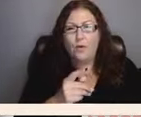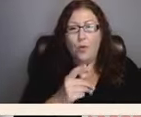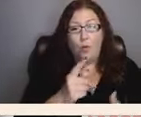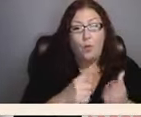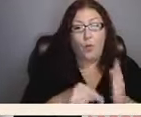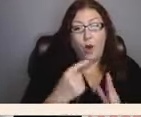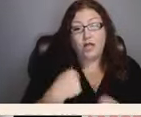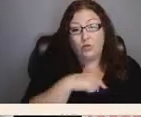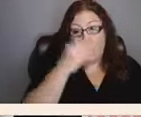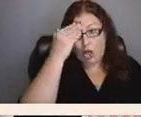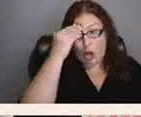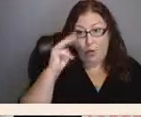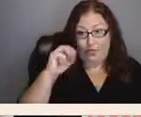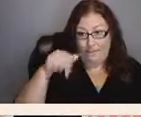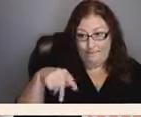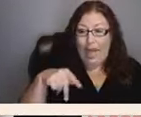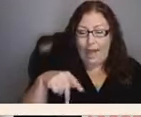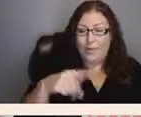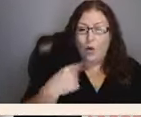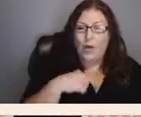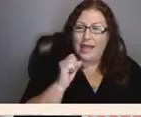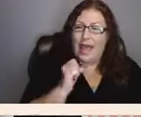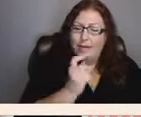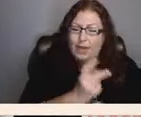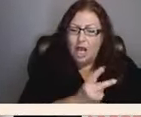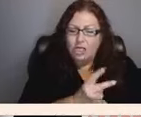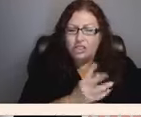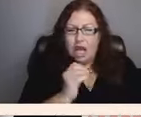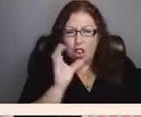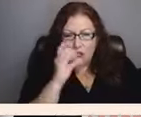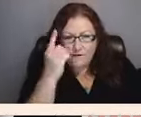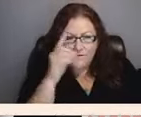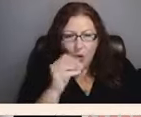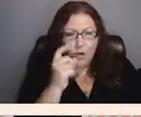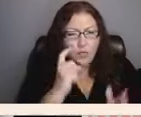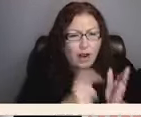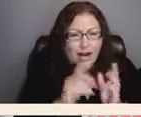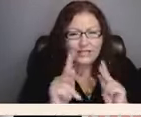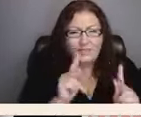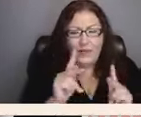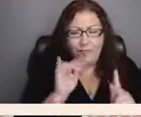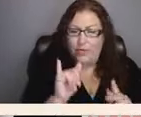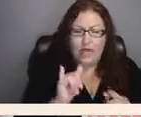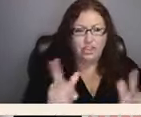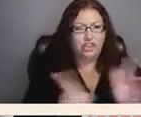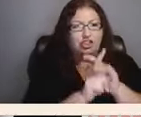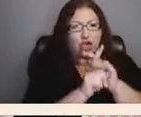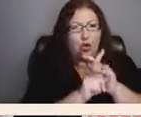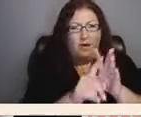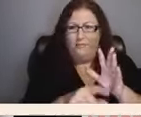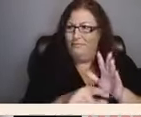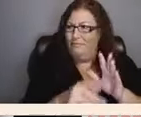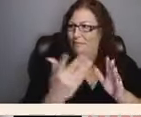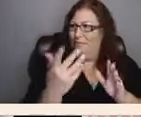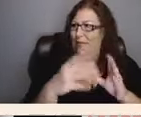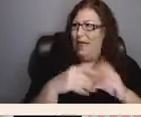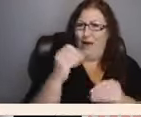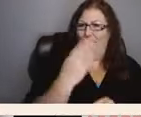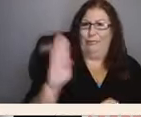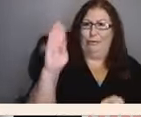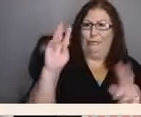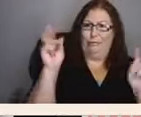be cautious and look for and recognize people that just show up out of the blue and give us a